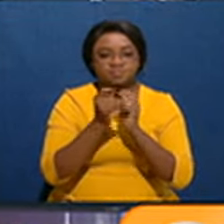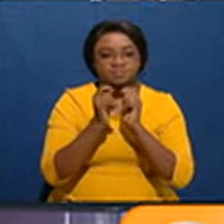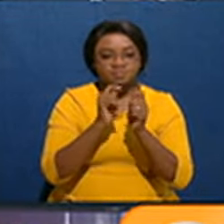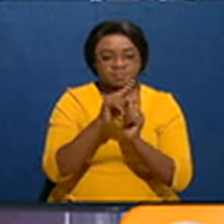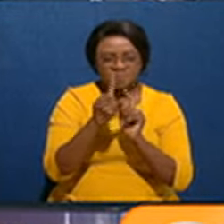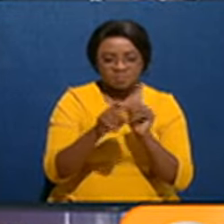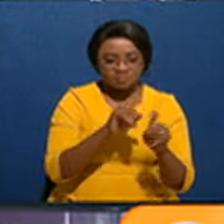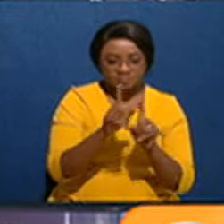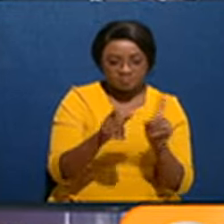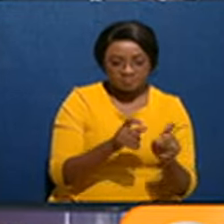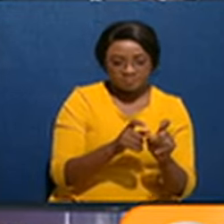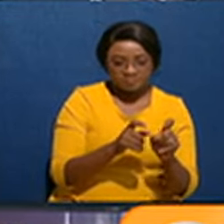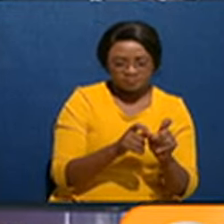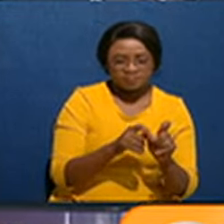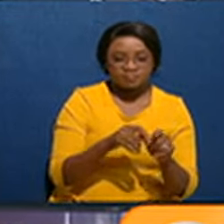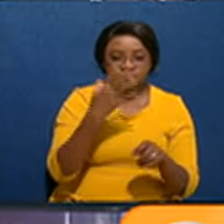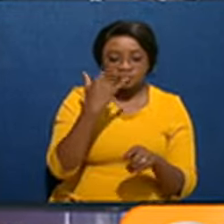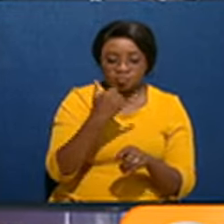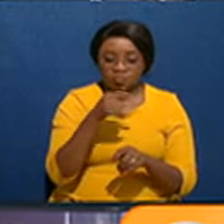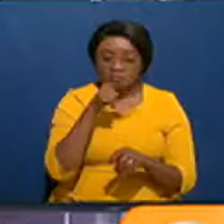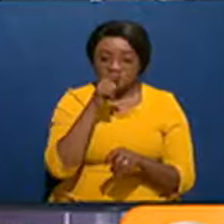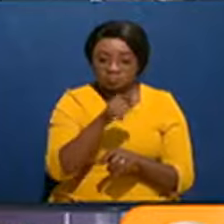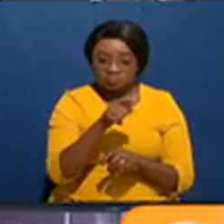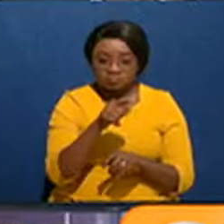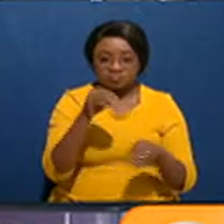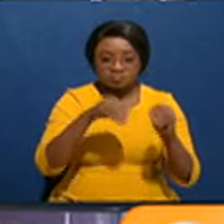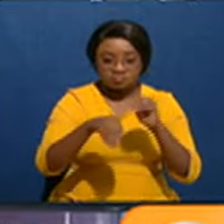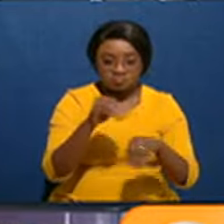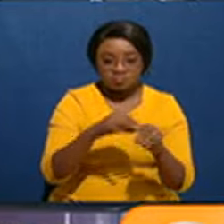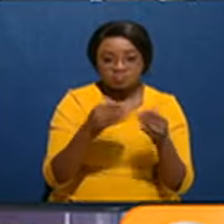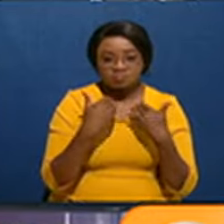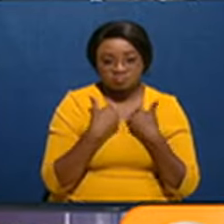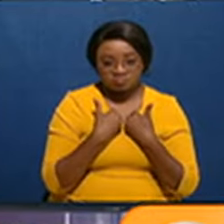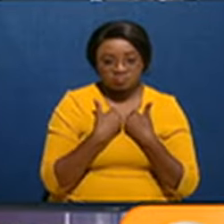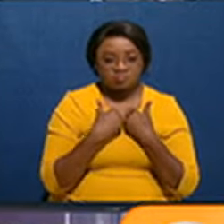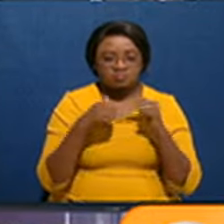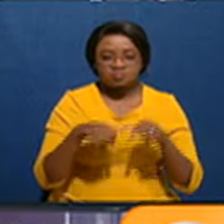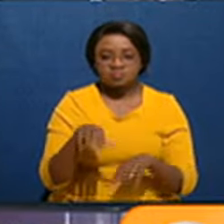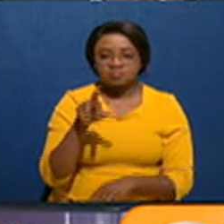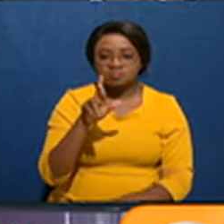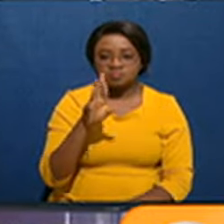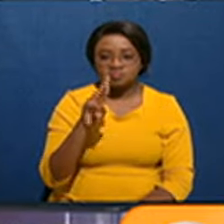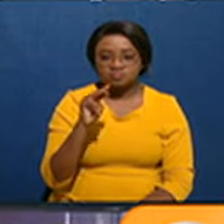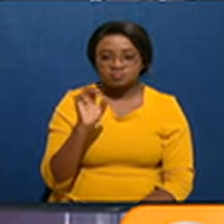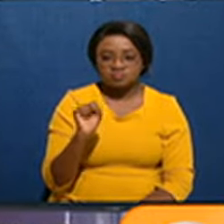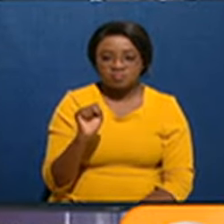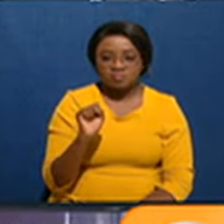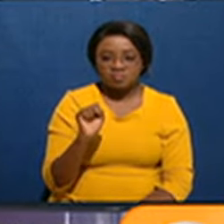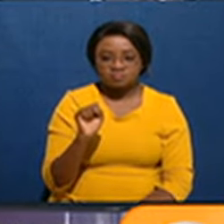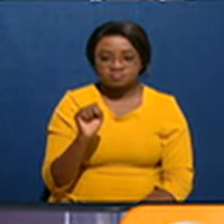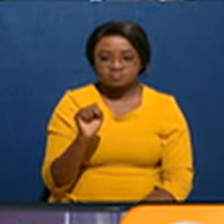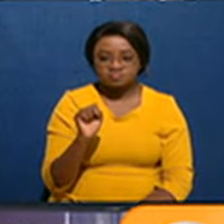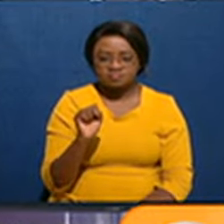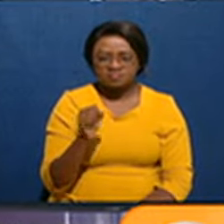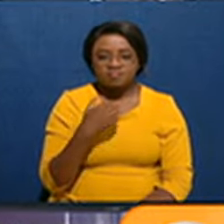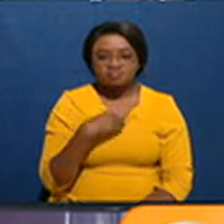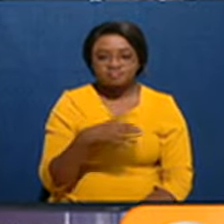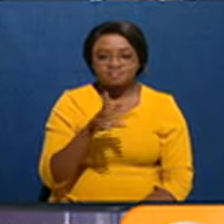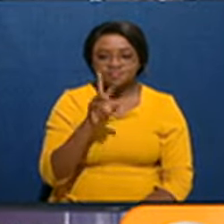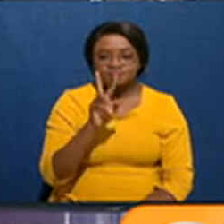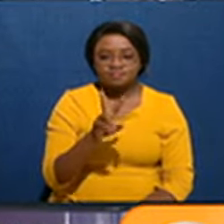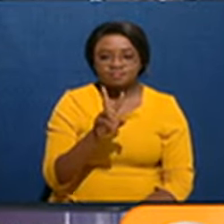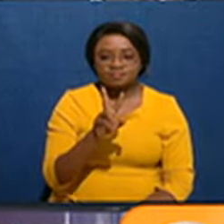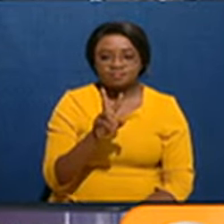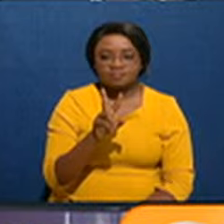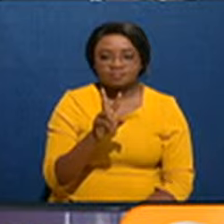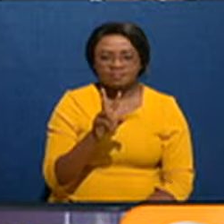the 21st of this month. This evening, the Royal Media Services Debating Hall will host the two candidates and